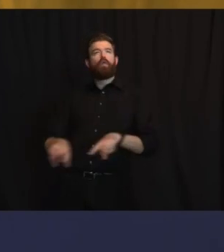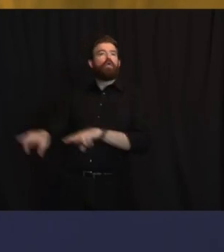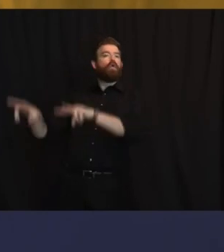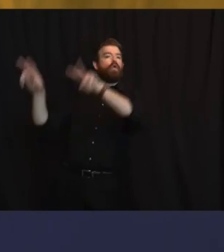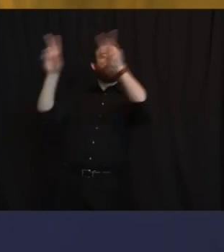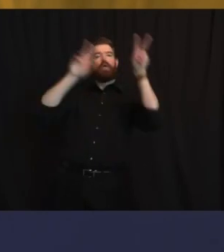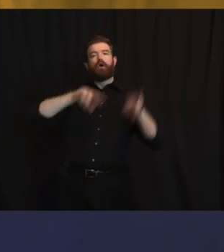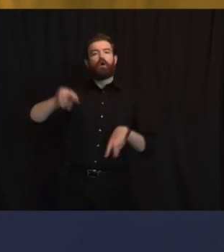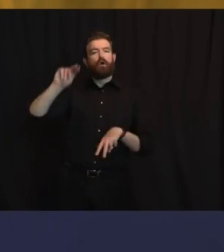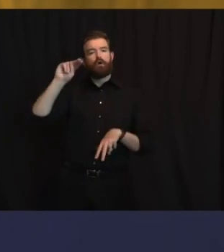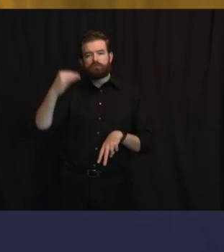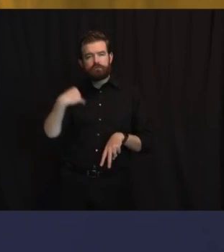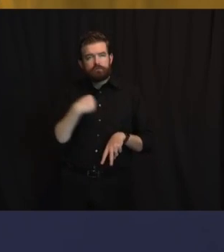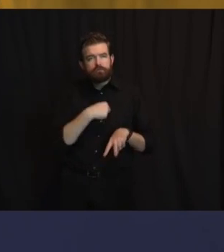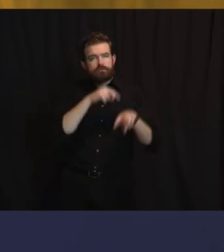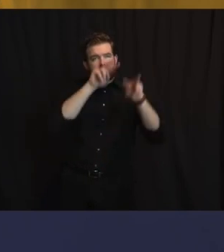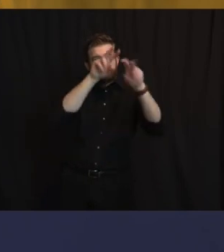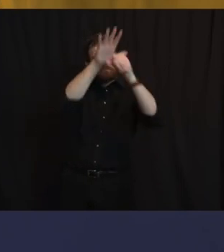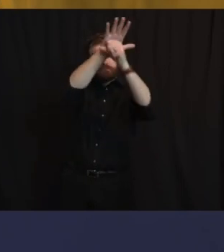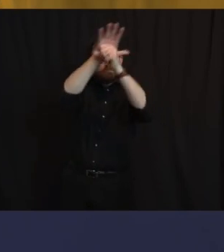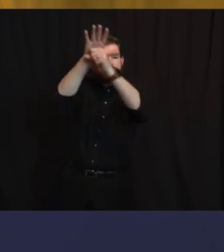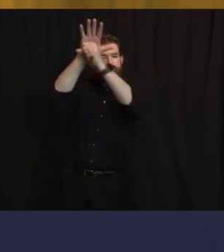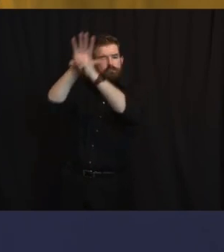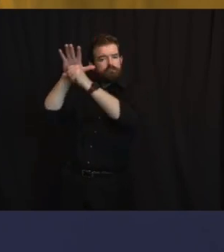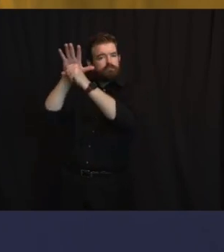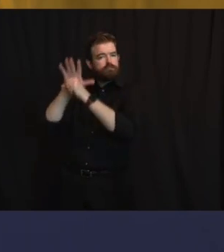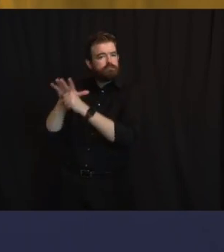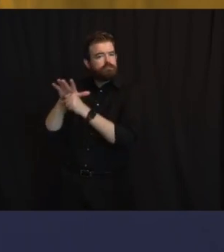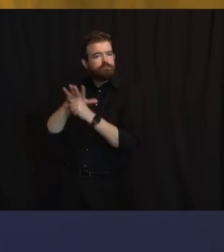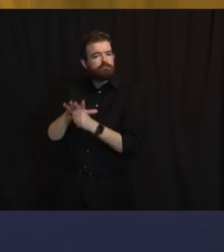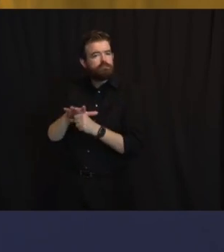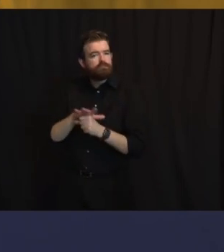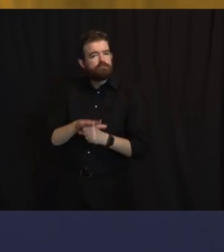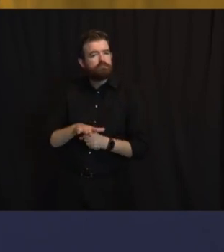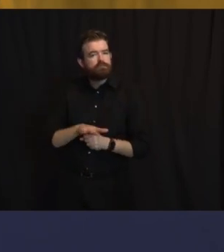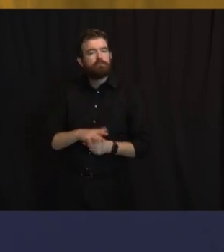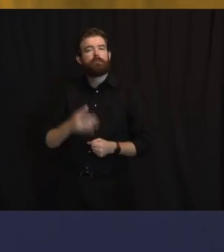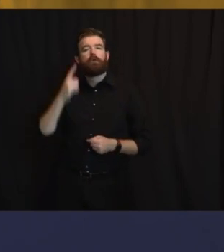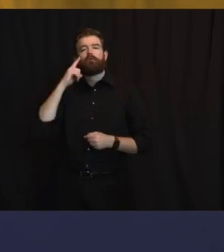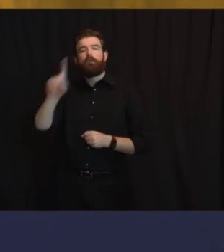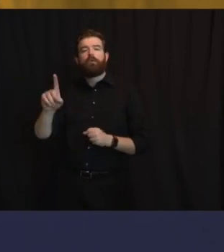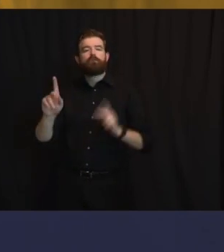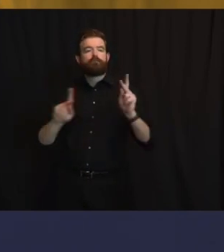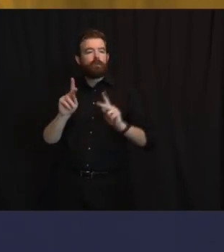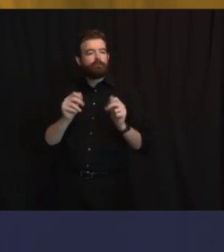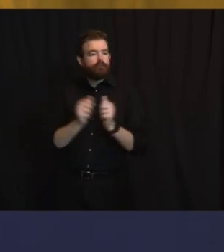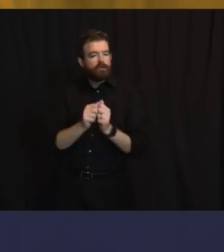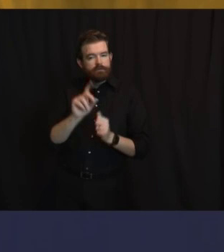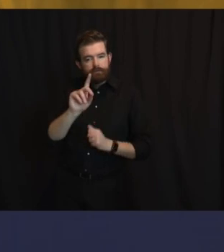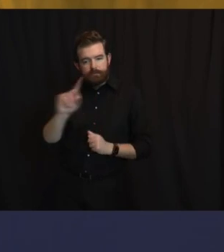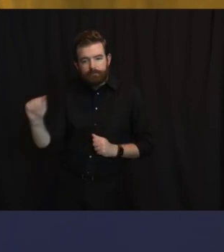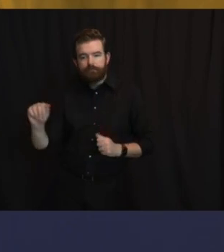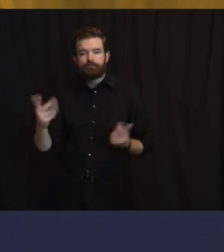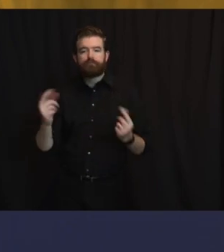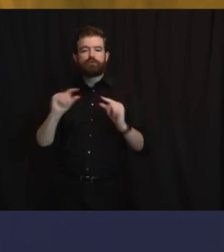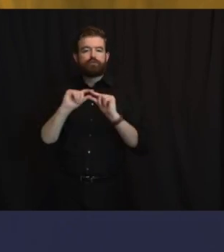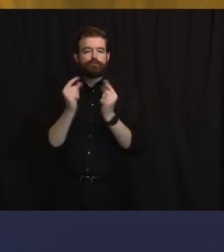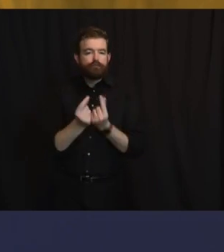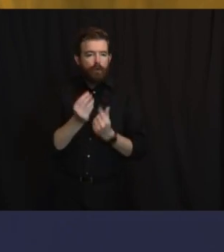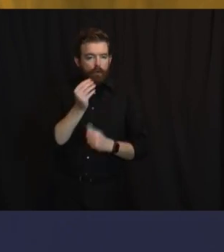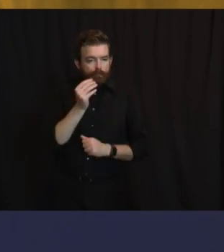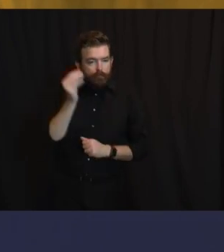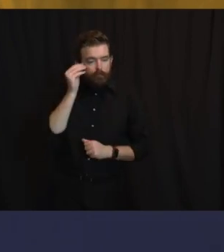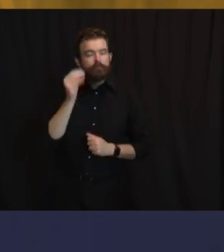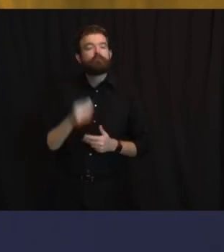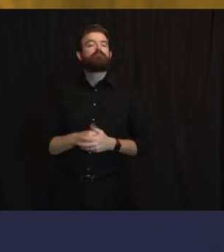and intellectual or physical disabled group homes, et cetera, in terms of the visitation. It is worth